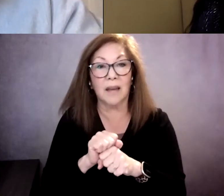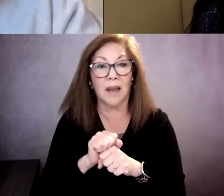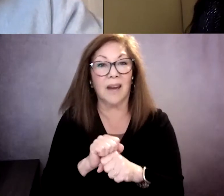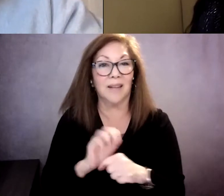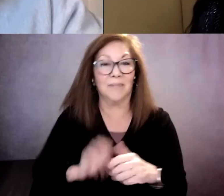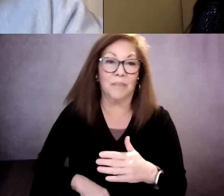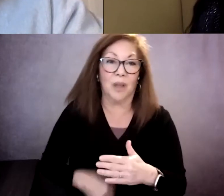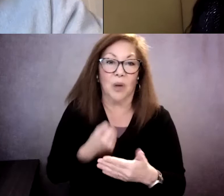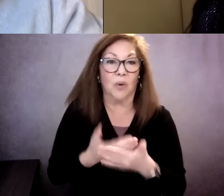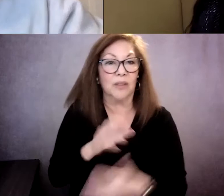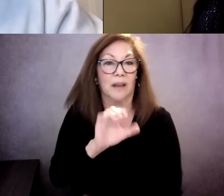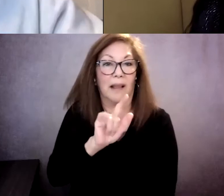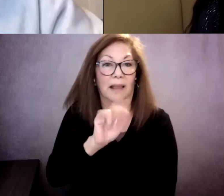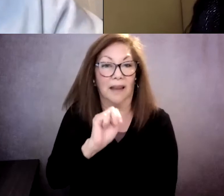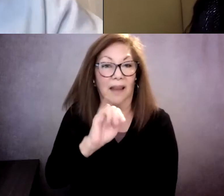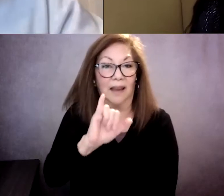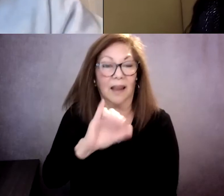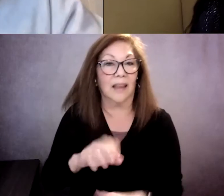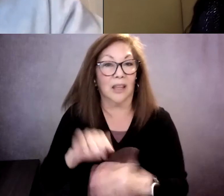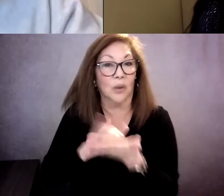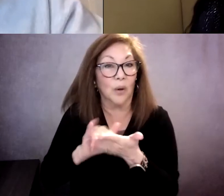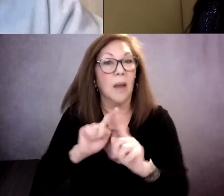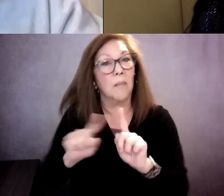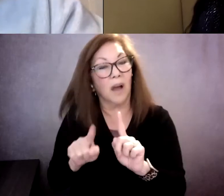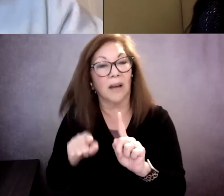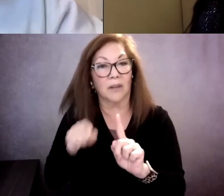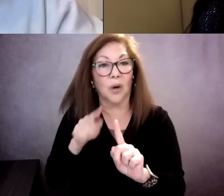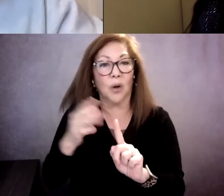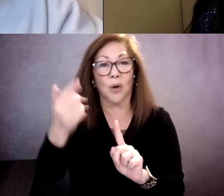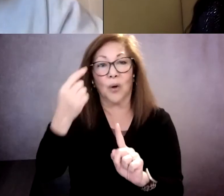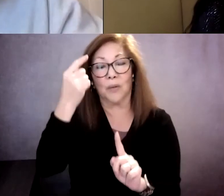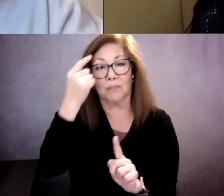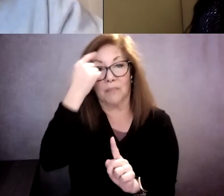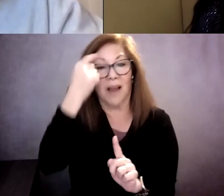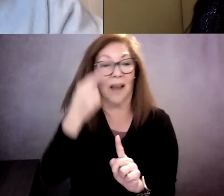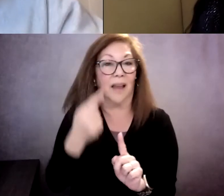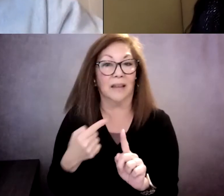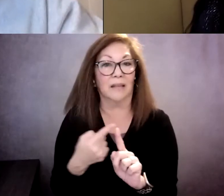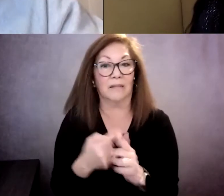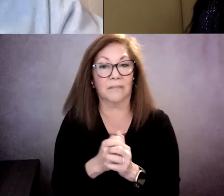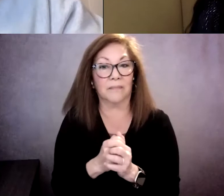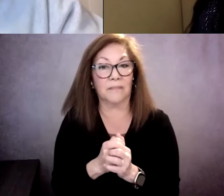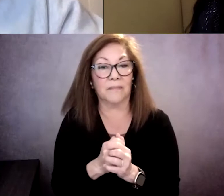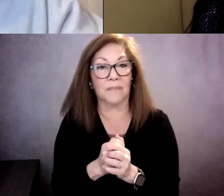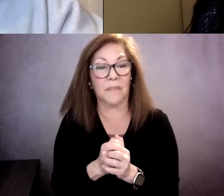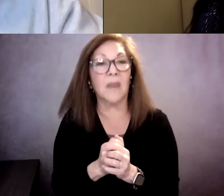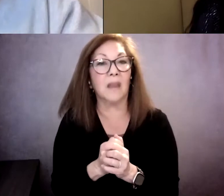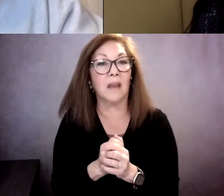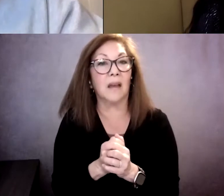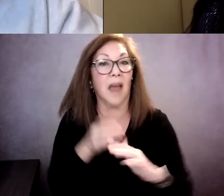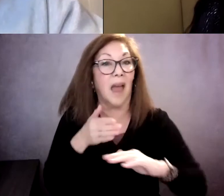clinic in New York. Yet her mind, in the off hours of the night especially, gravitated